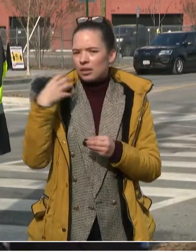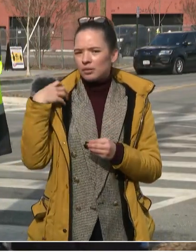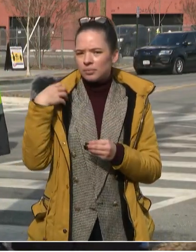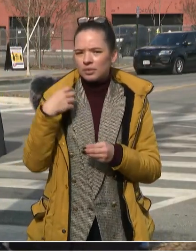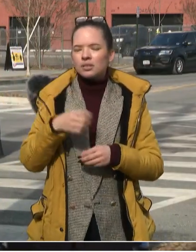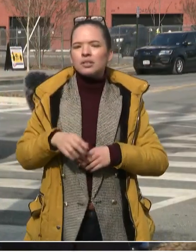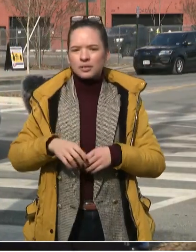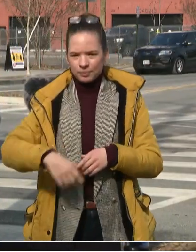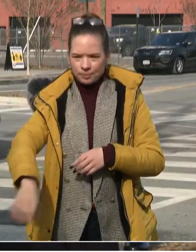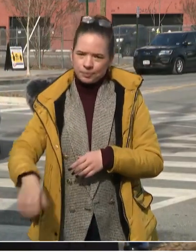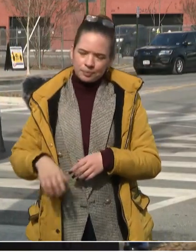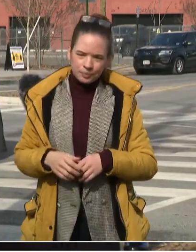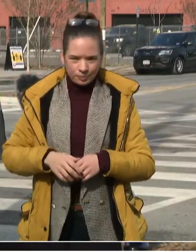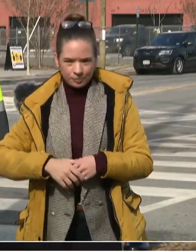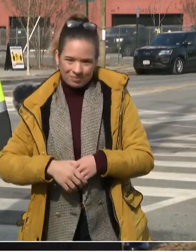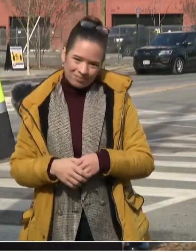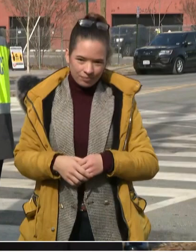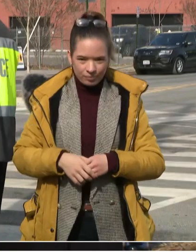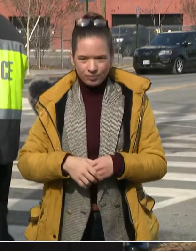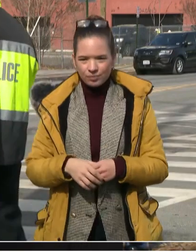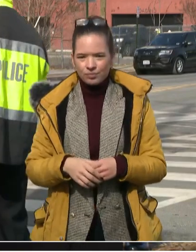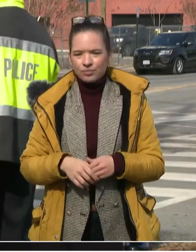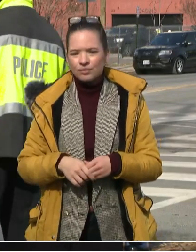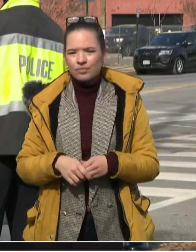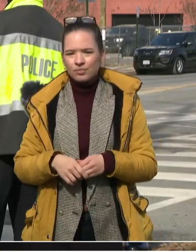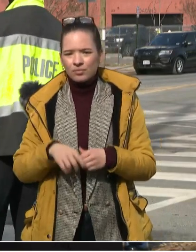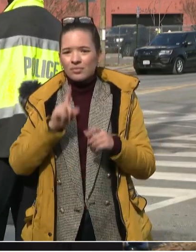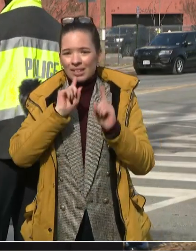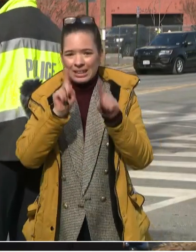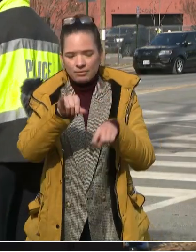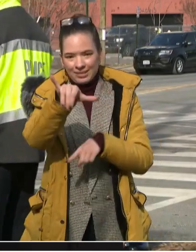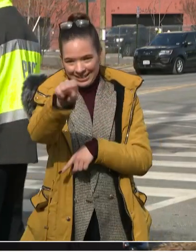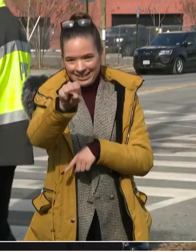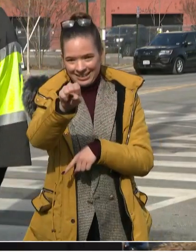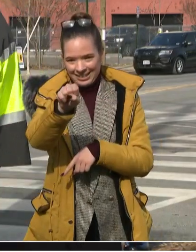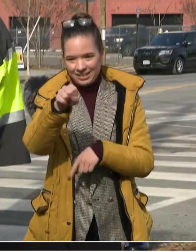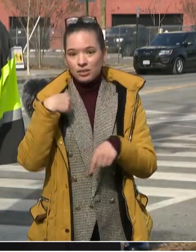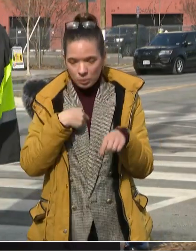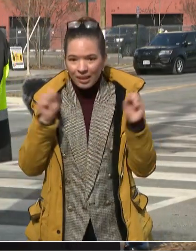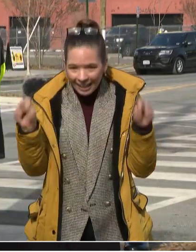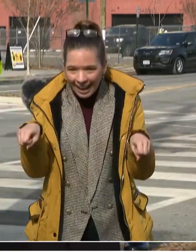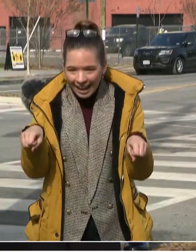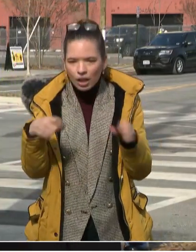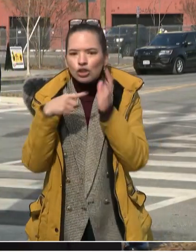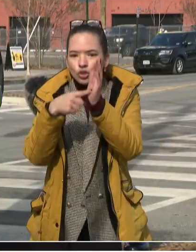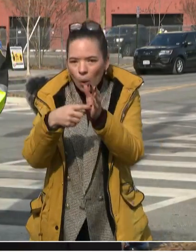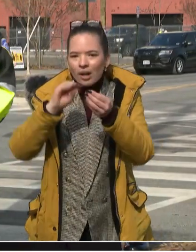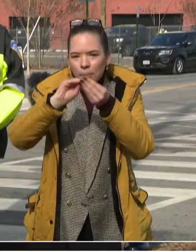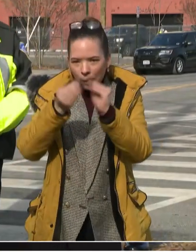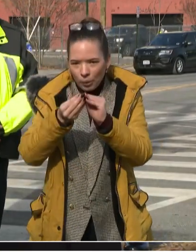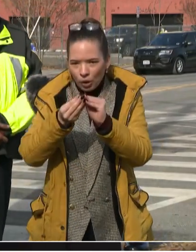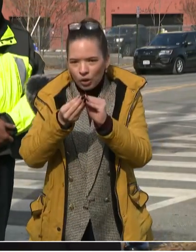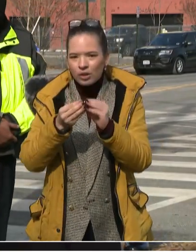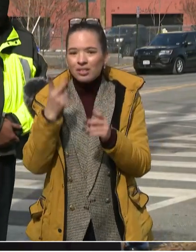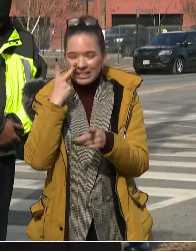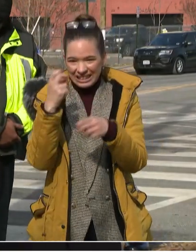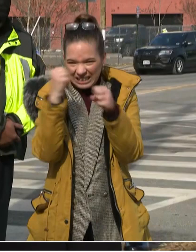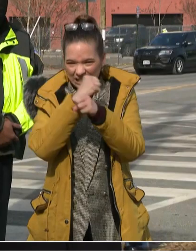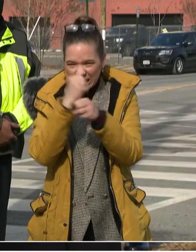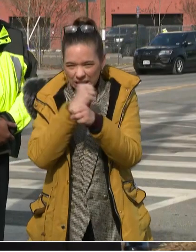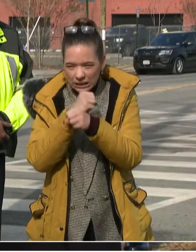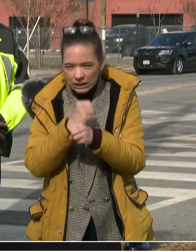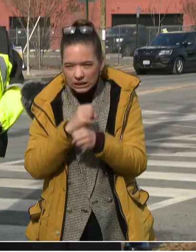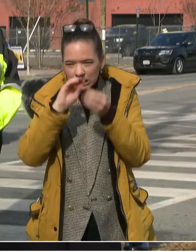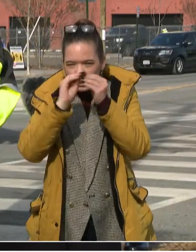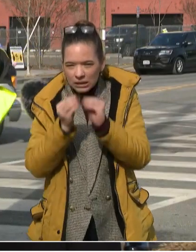asked the question, and the answer is yes, we can. We can show you statistic after statistic of